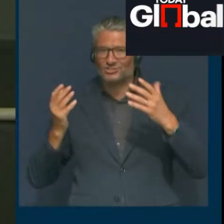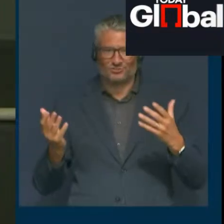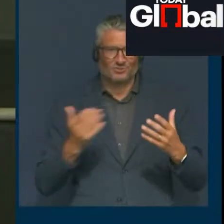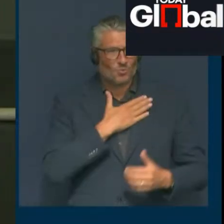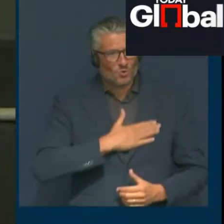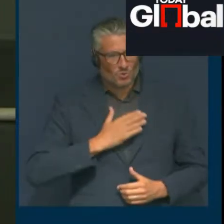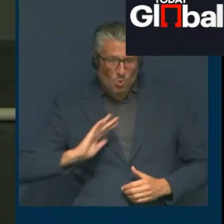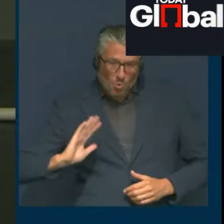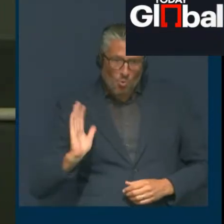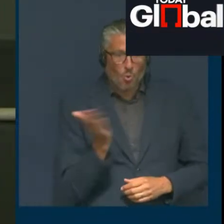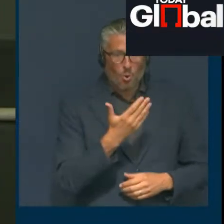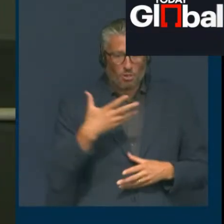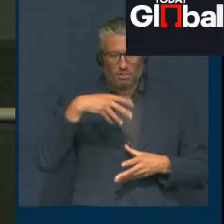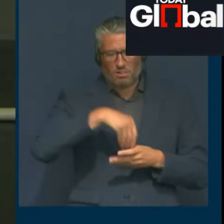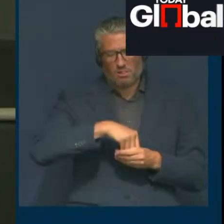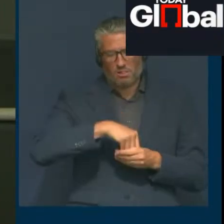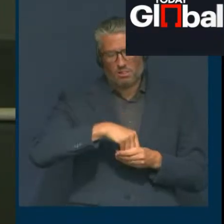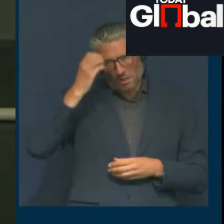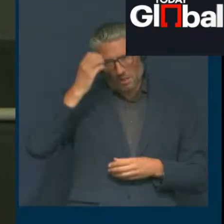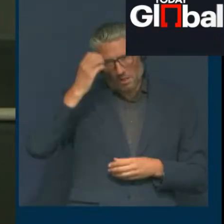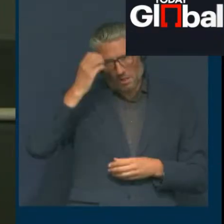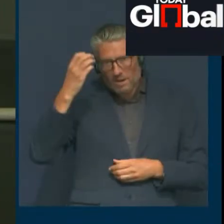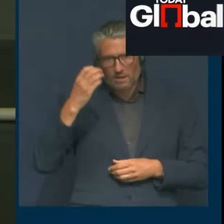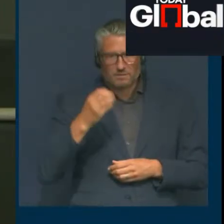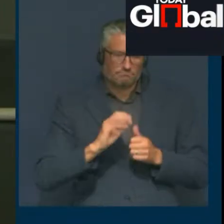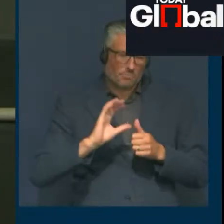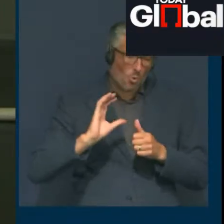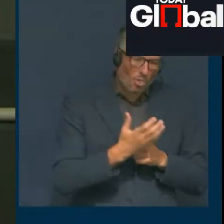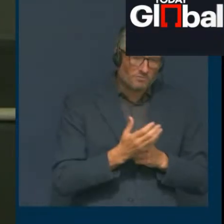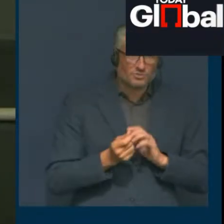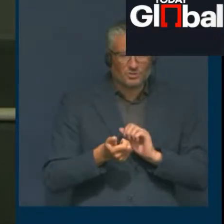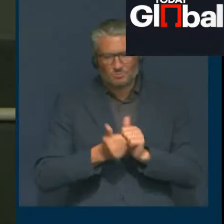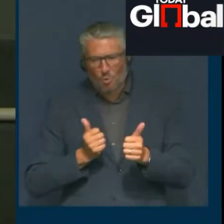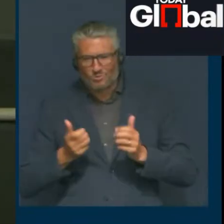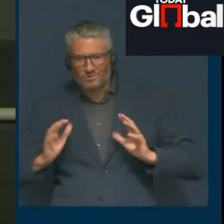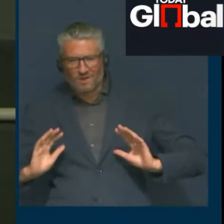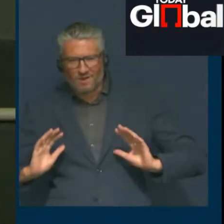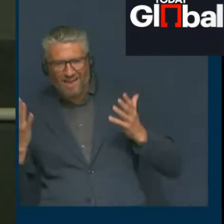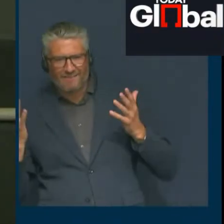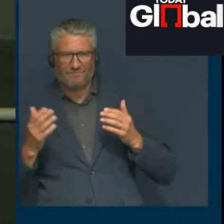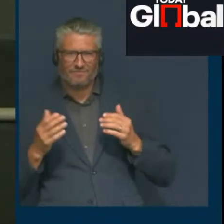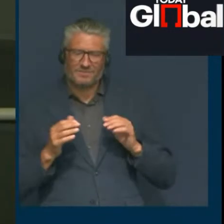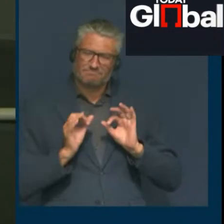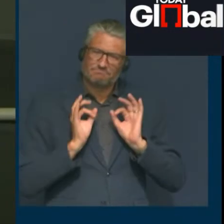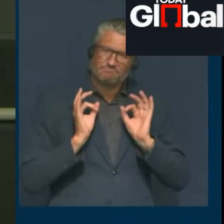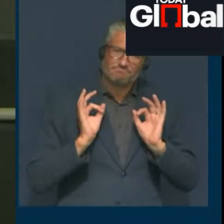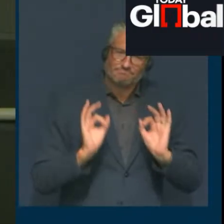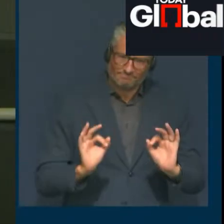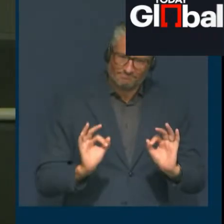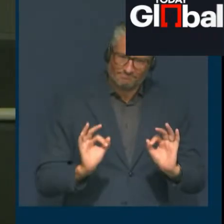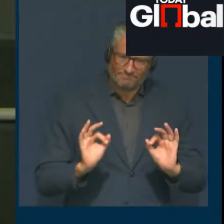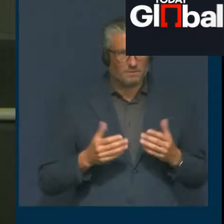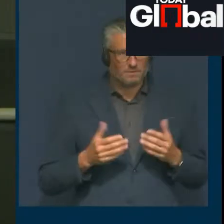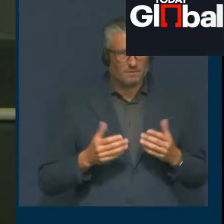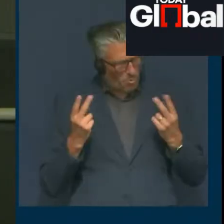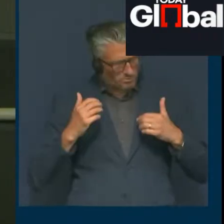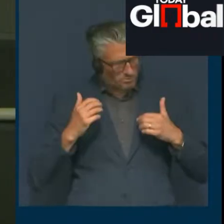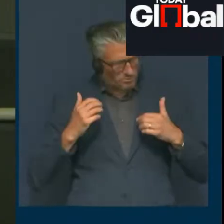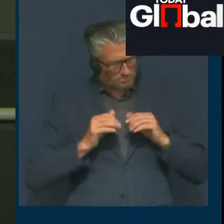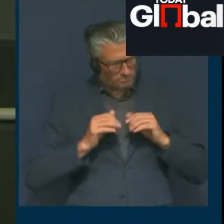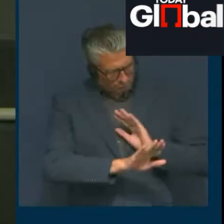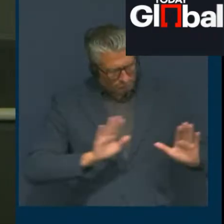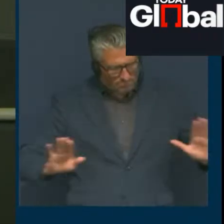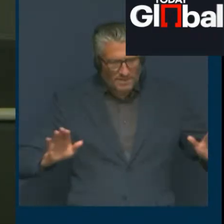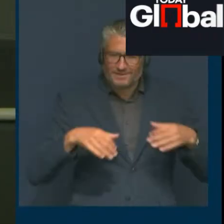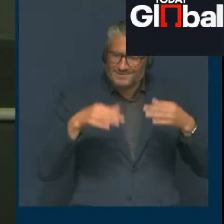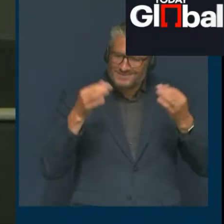in public, cultural, sporting, and social life, and for a voice to be an integral part of decision making. This is the essence of our journey. We look